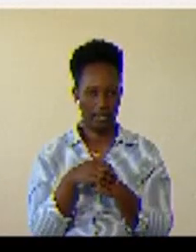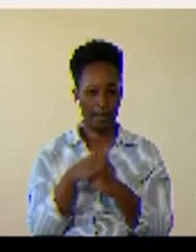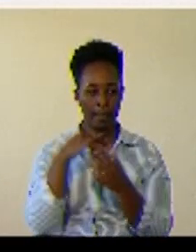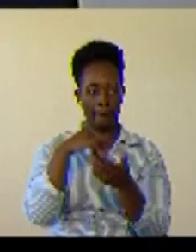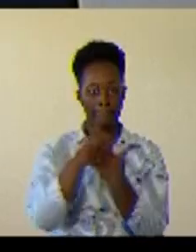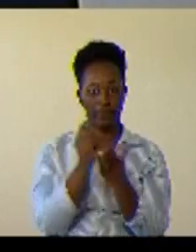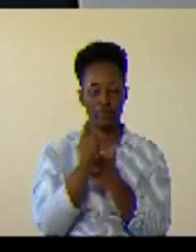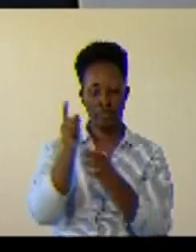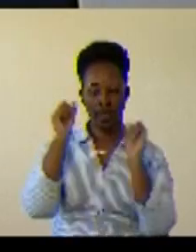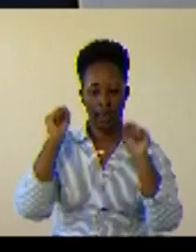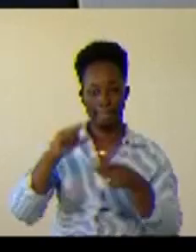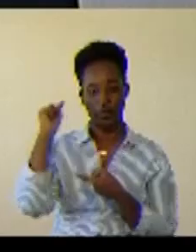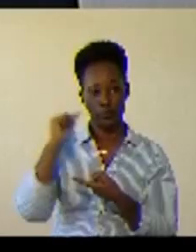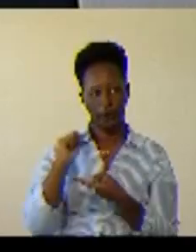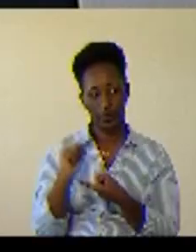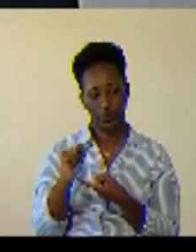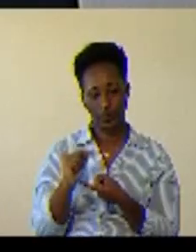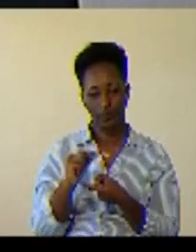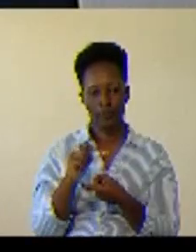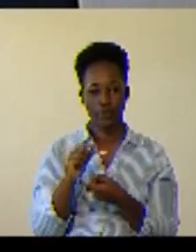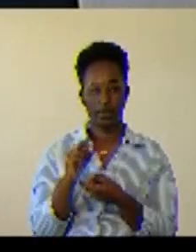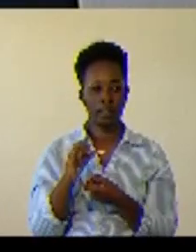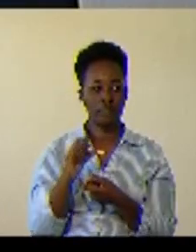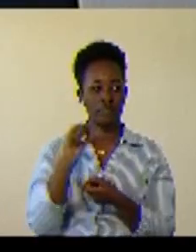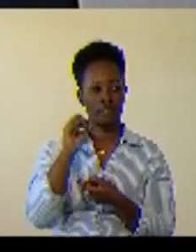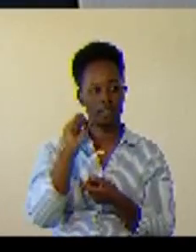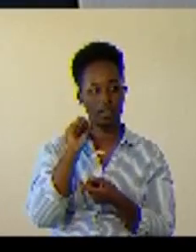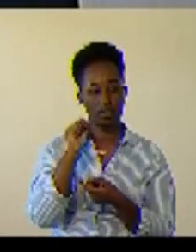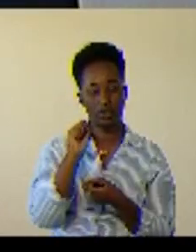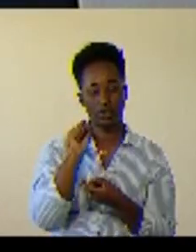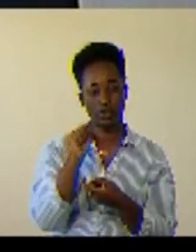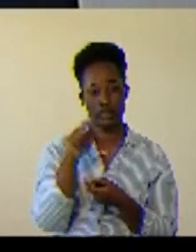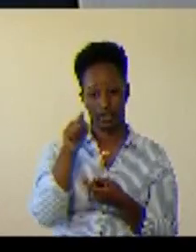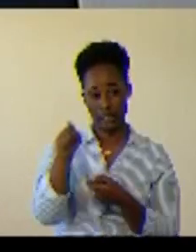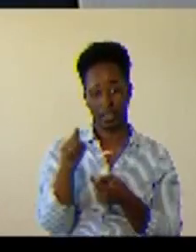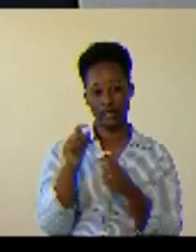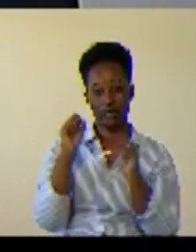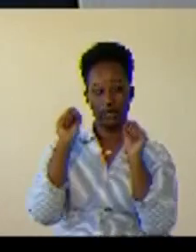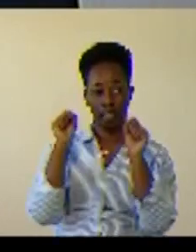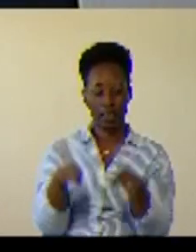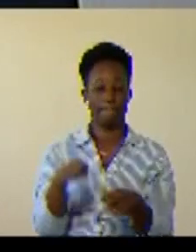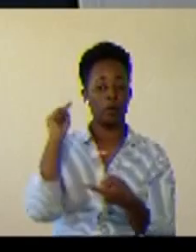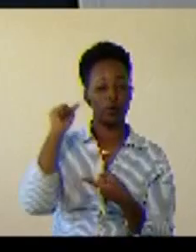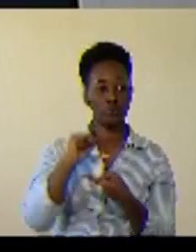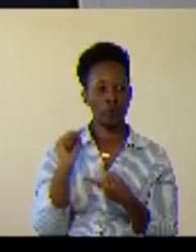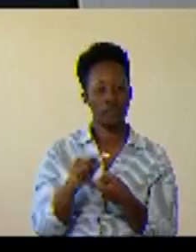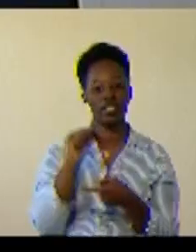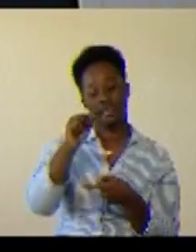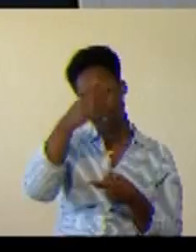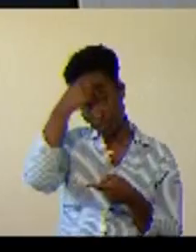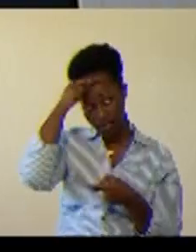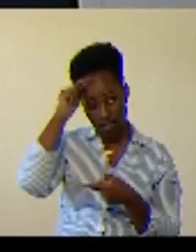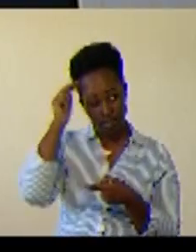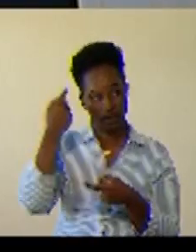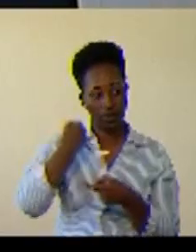because they are able to be reduced, the sucrose is enabled to be reduced. That's why we